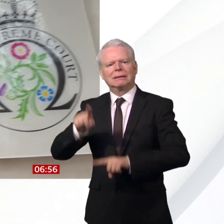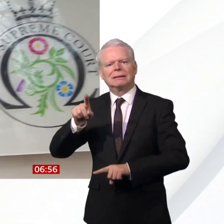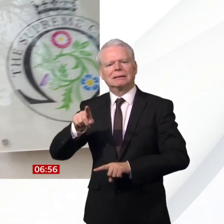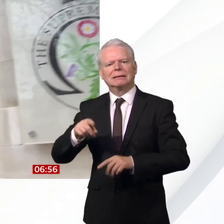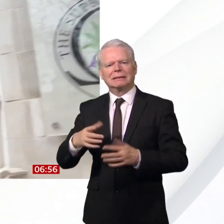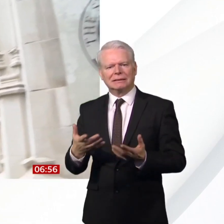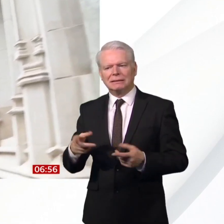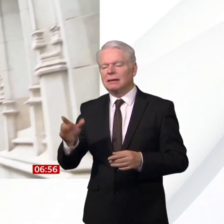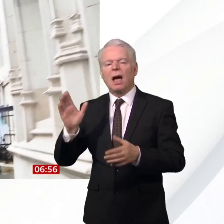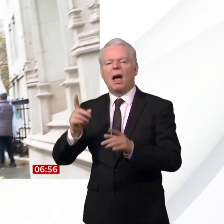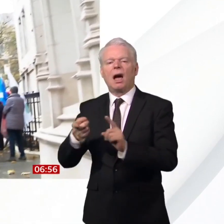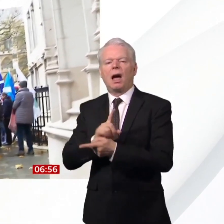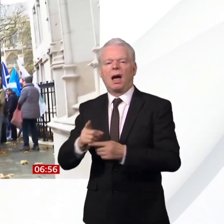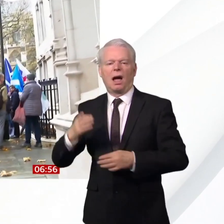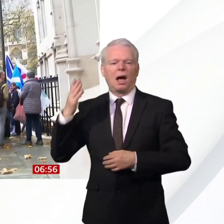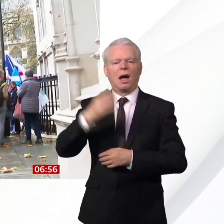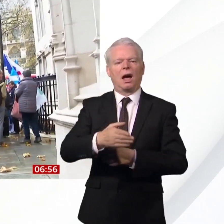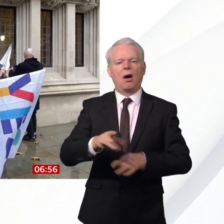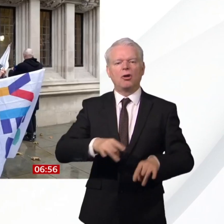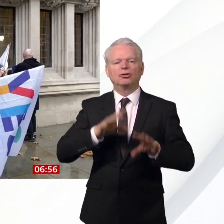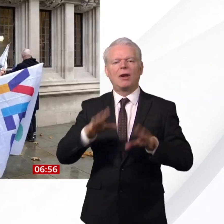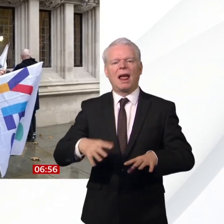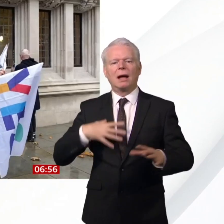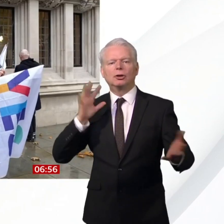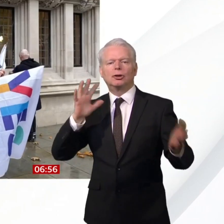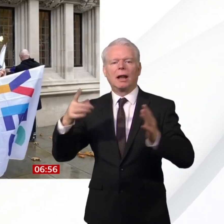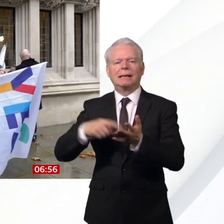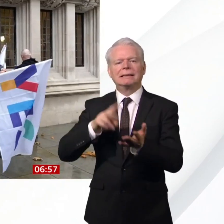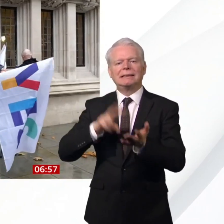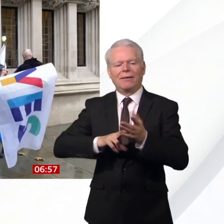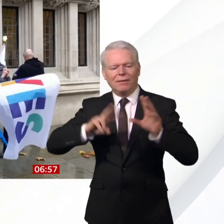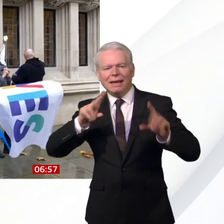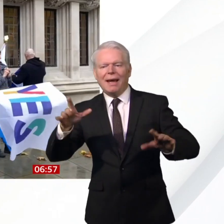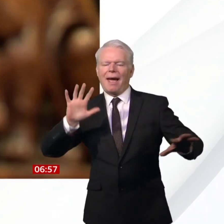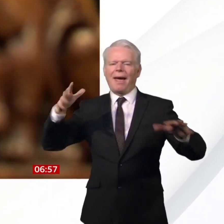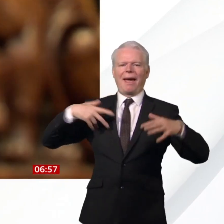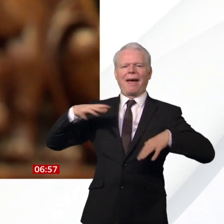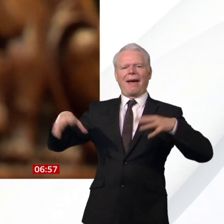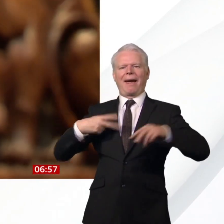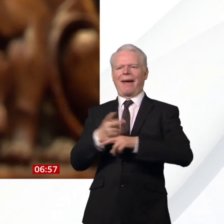Late November brought a big development in the debate over Scottish independence.